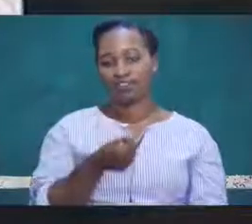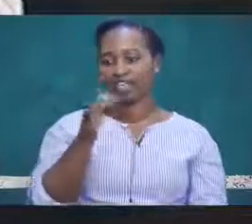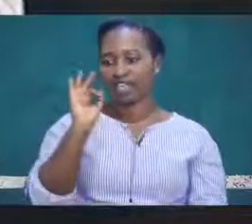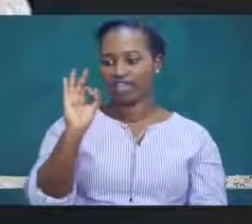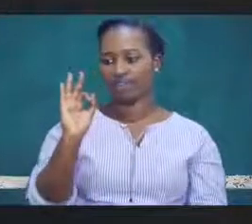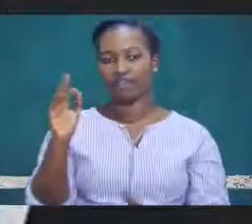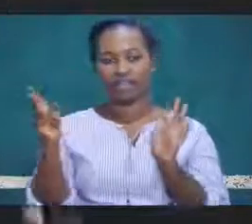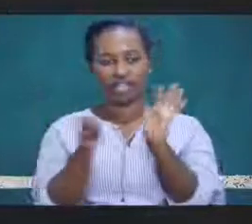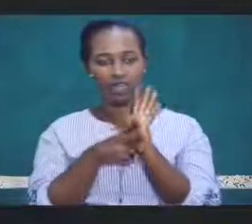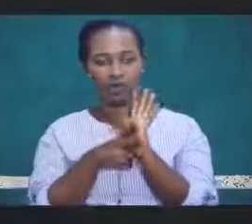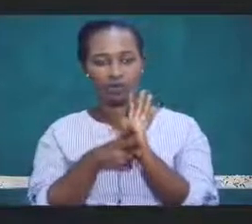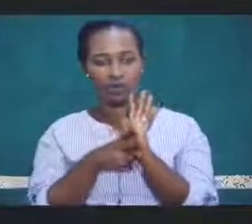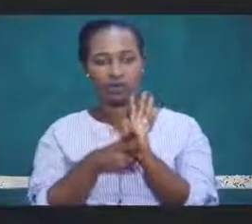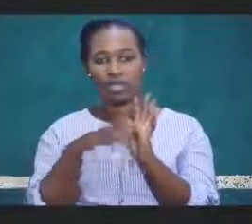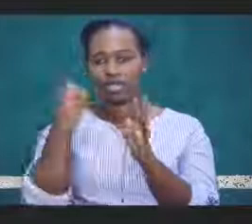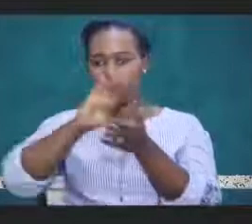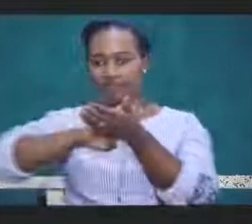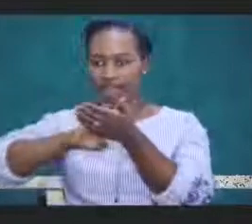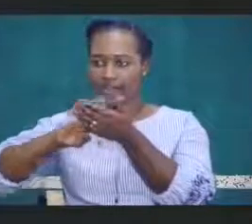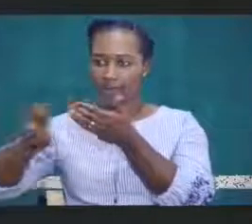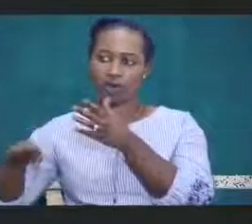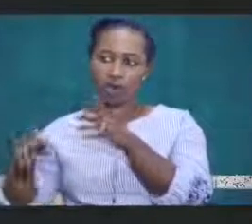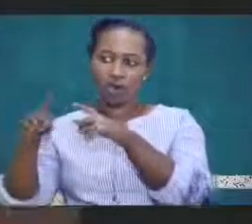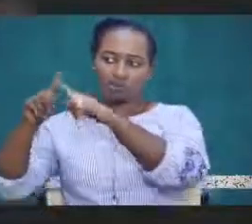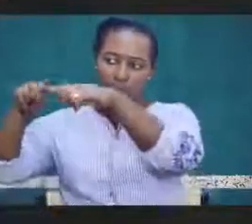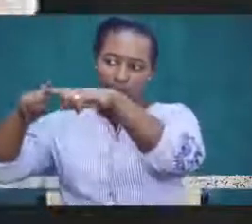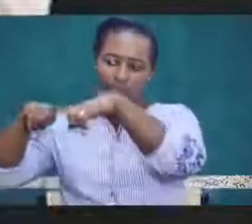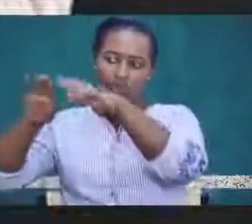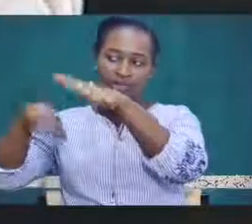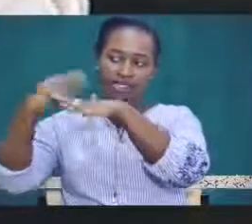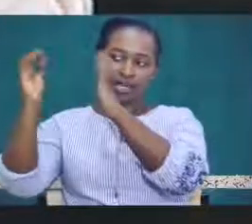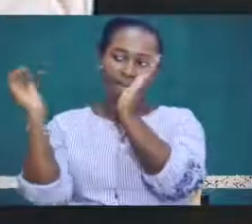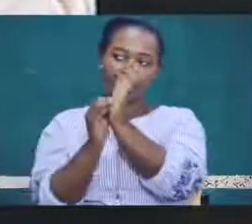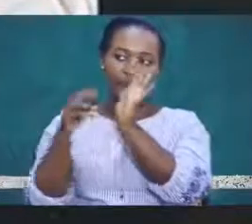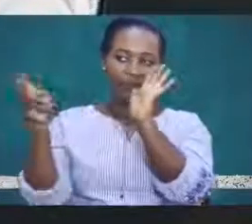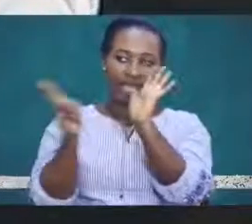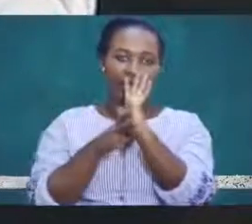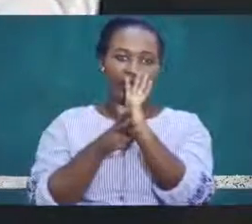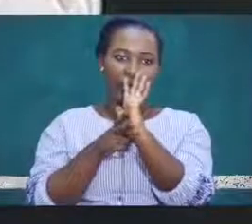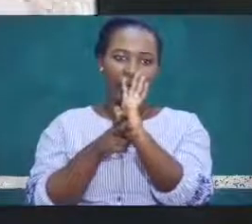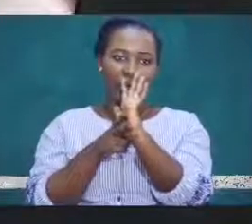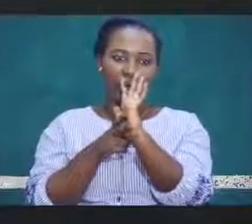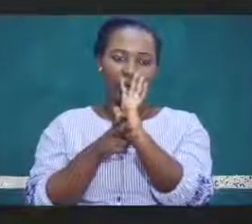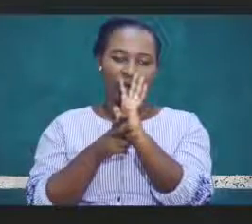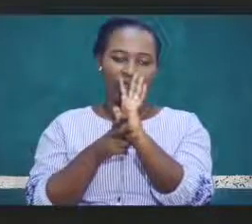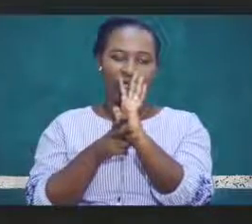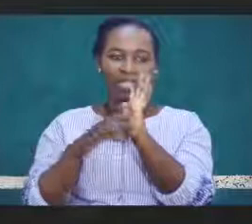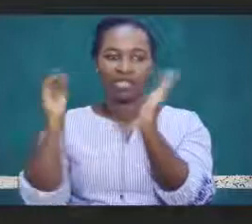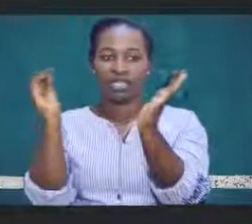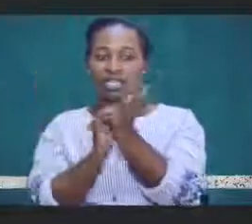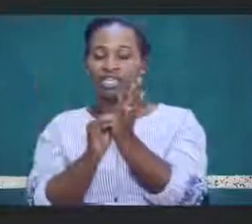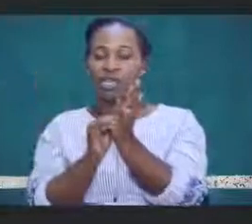is equal to, if I remove the proportionality sign, I'm going to introduce a what? A constant